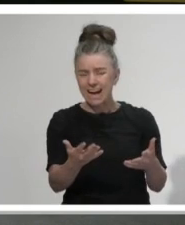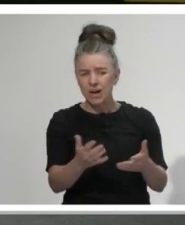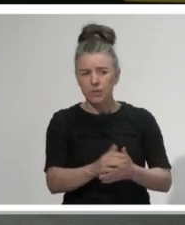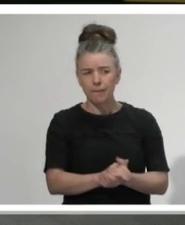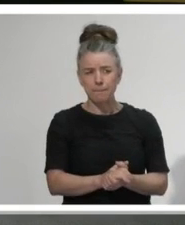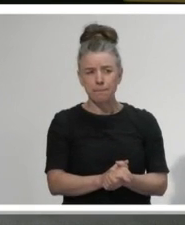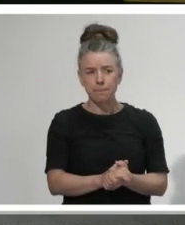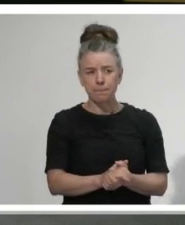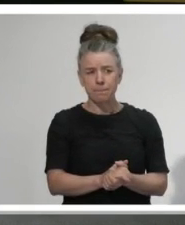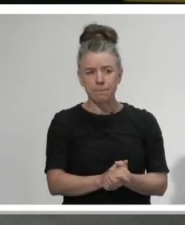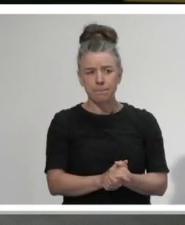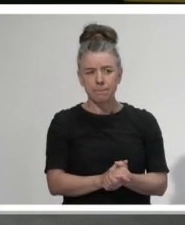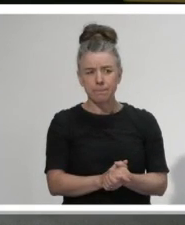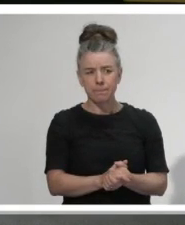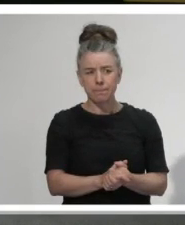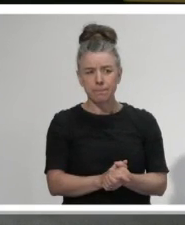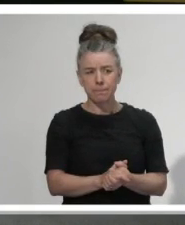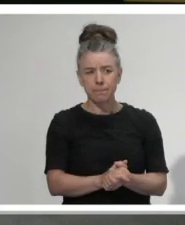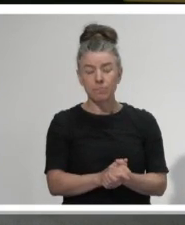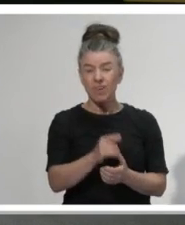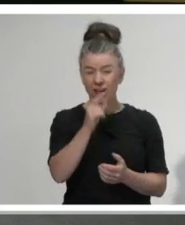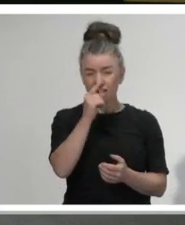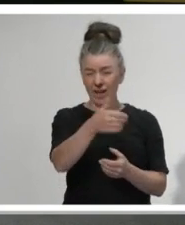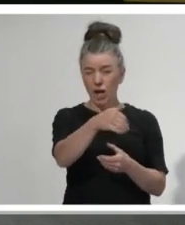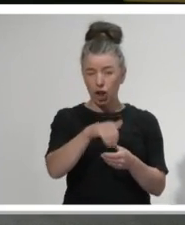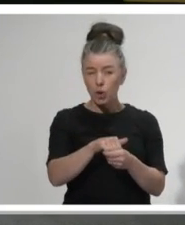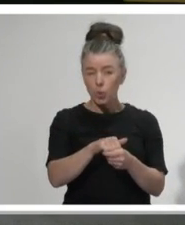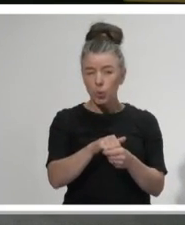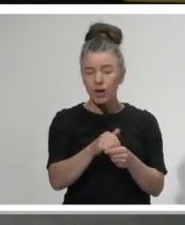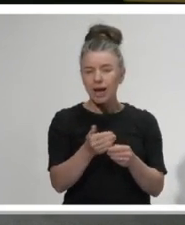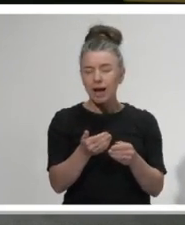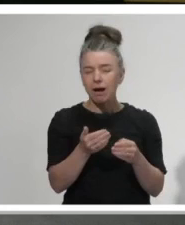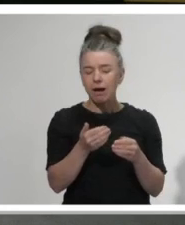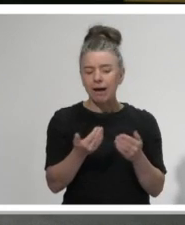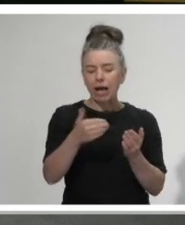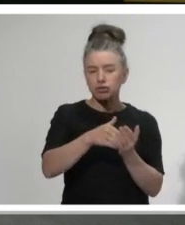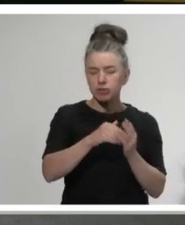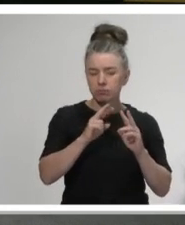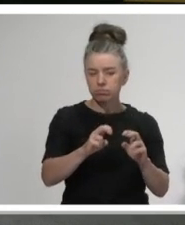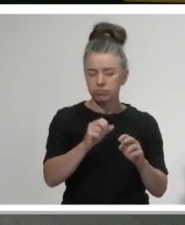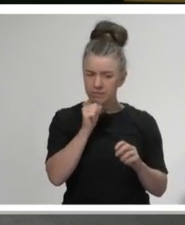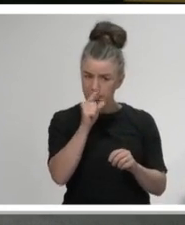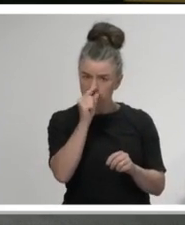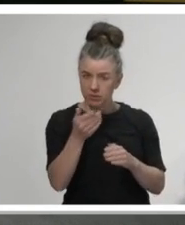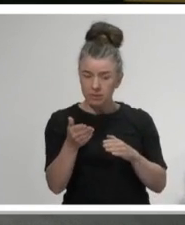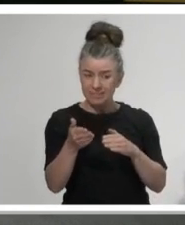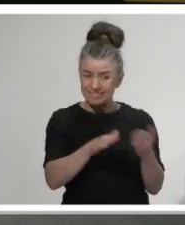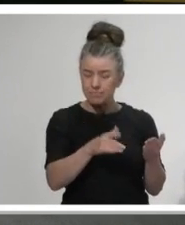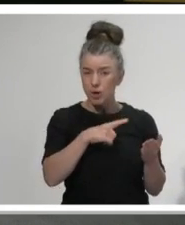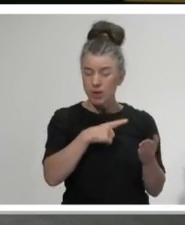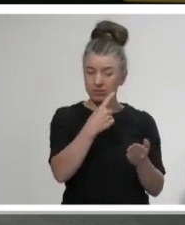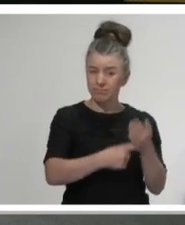is felt that that person could have died as a result of that. So that's an extra piece of information that we have to tell us